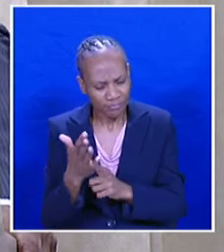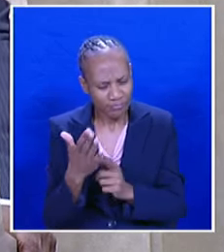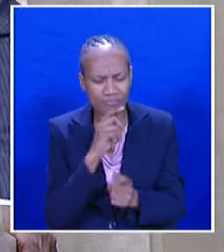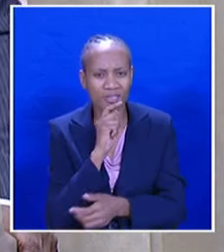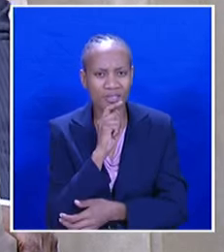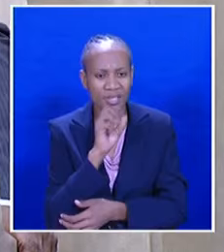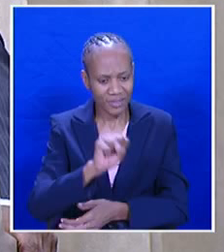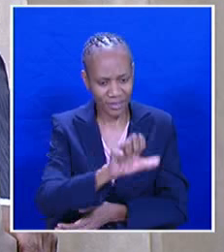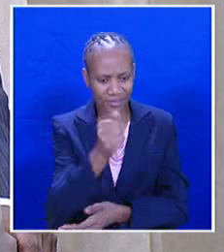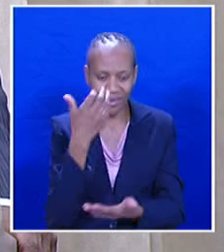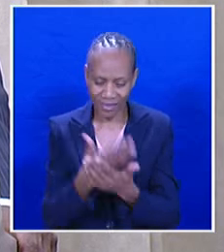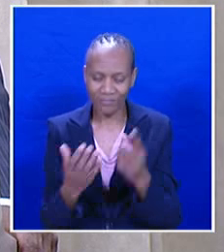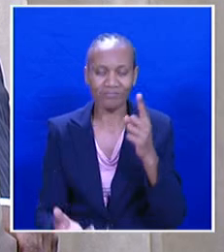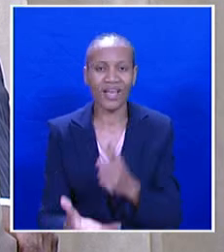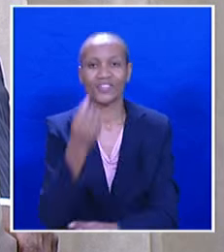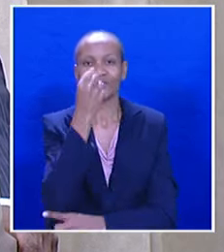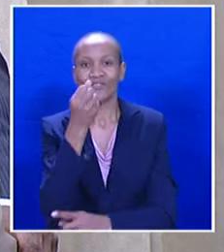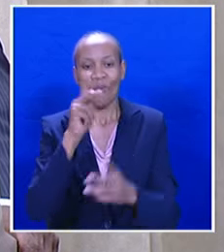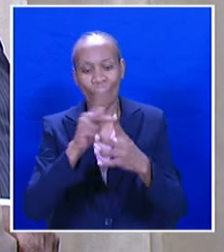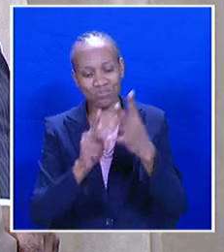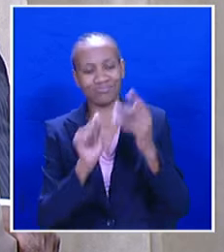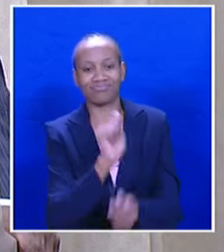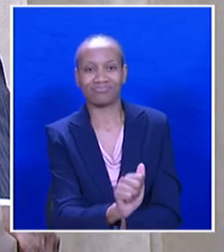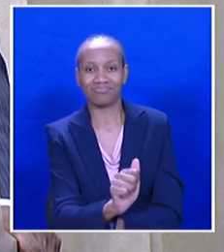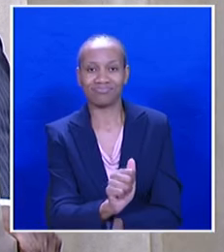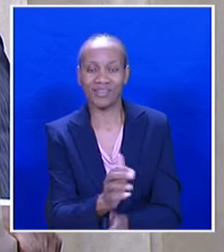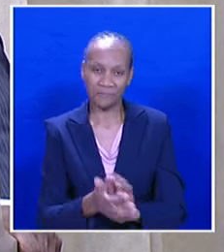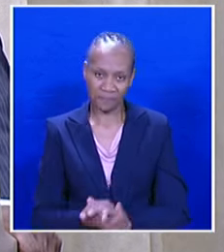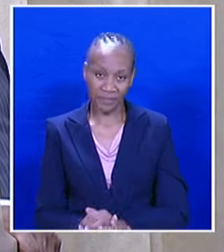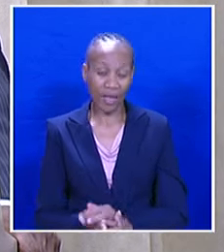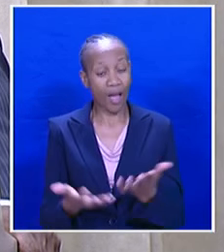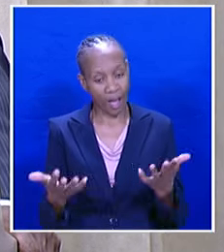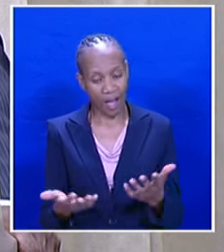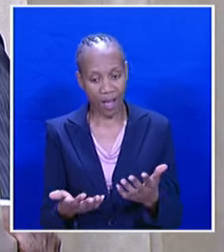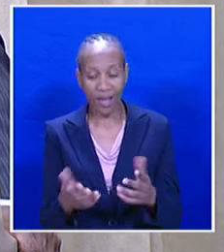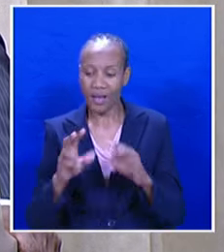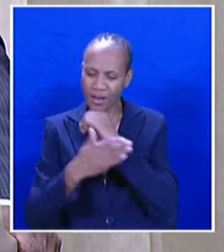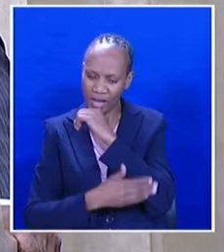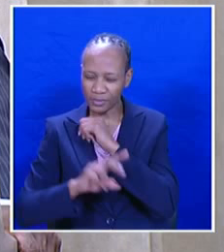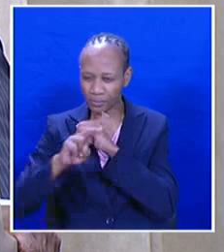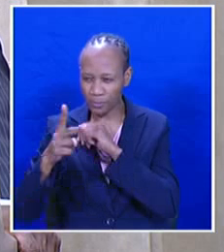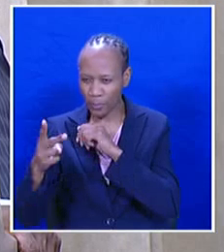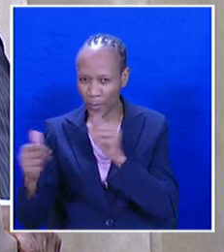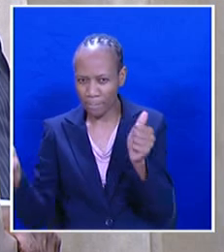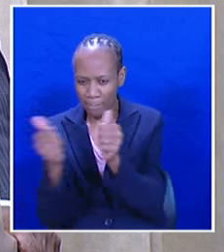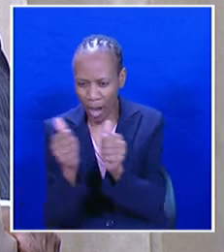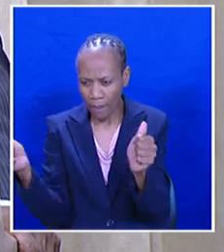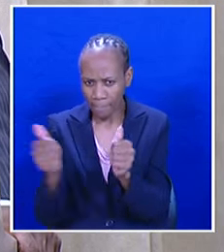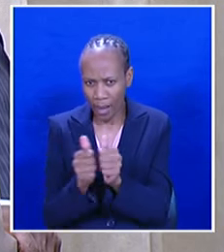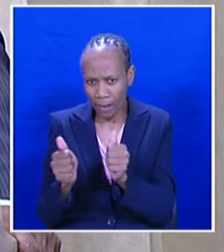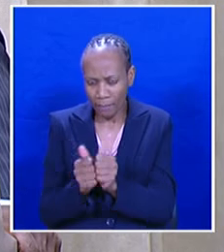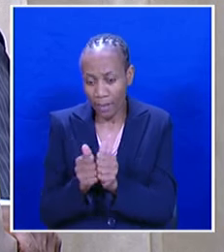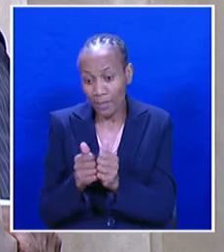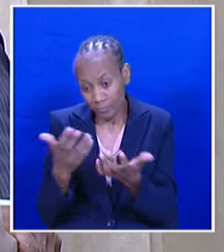own objectives. And of course, on a partnership basis, as we also help to advance the interests of